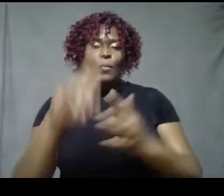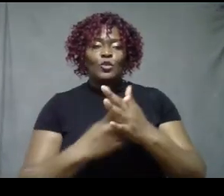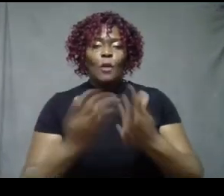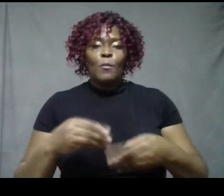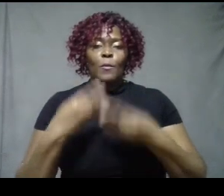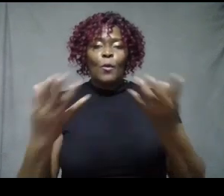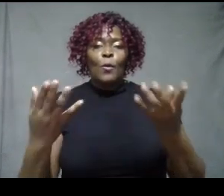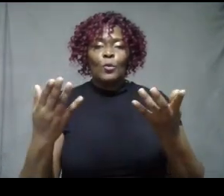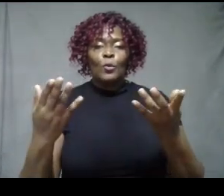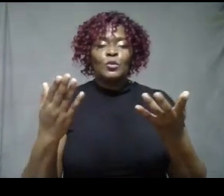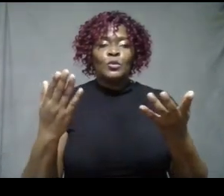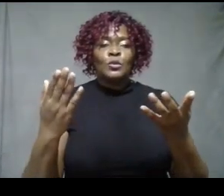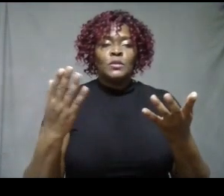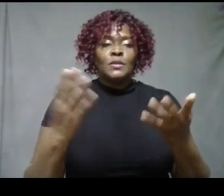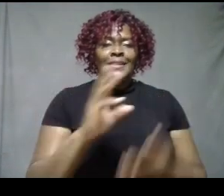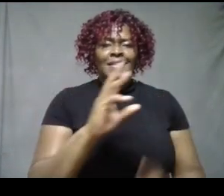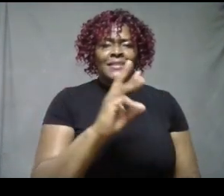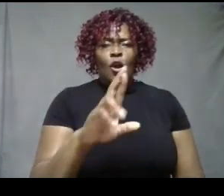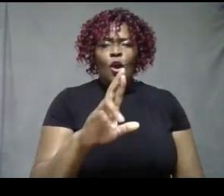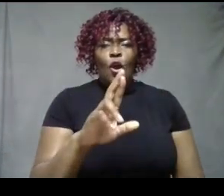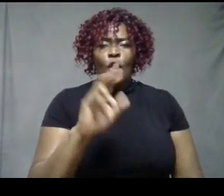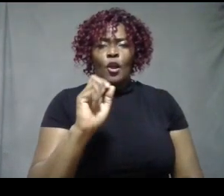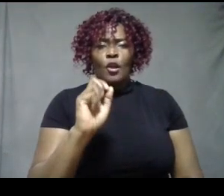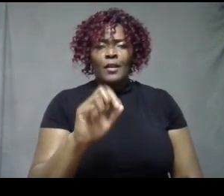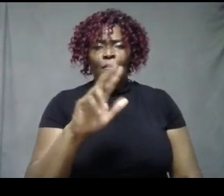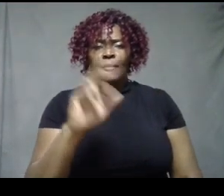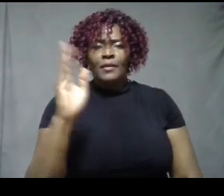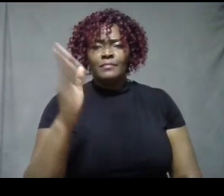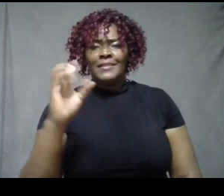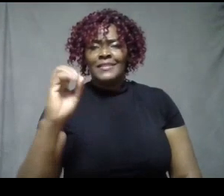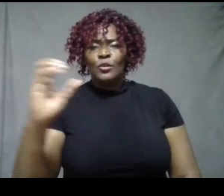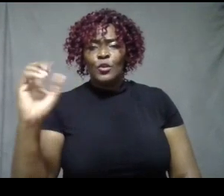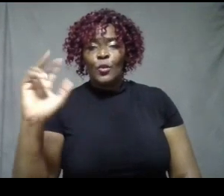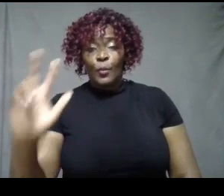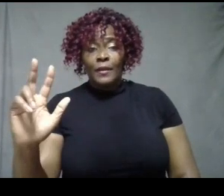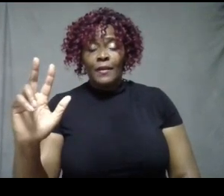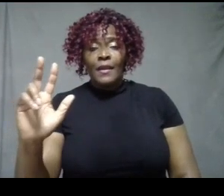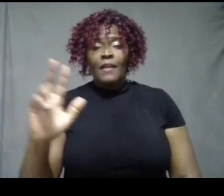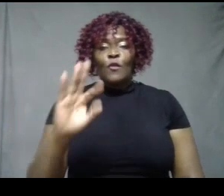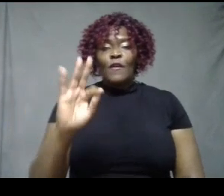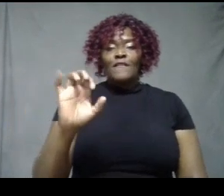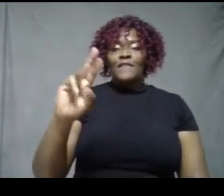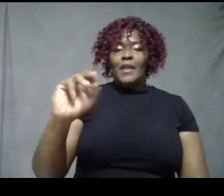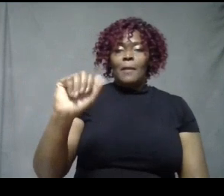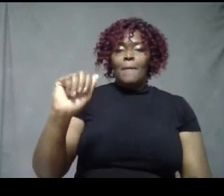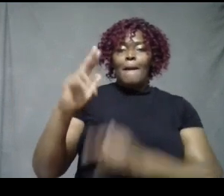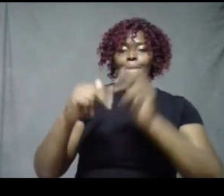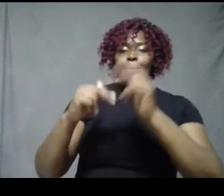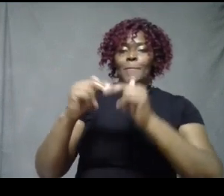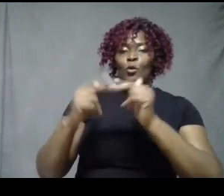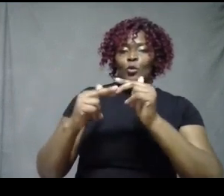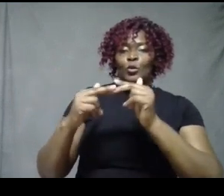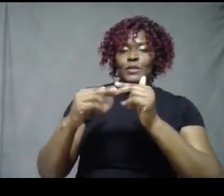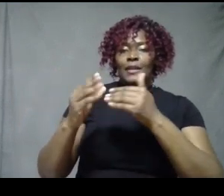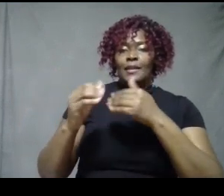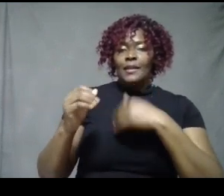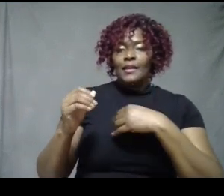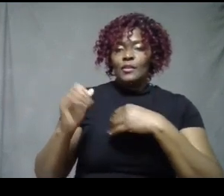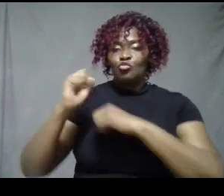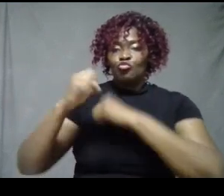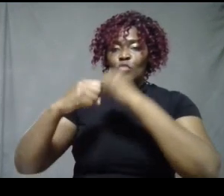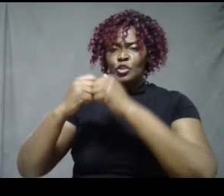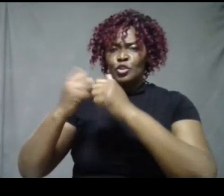R23-003. Approve and authorize the mayor to sign a FEMA Building Resilient Infrastructure and Communities Grant application to the